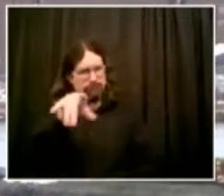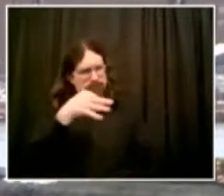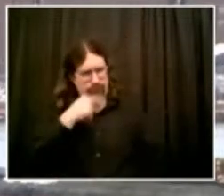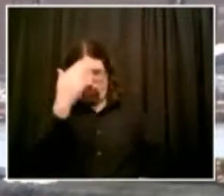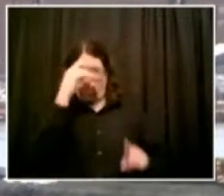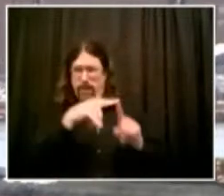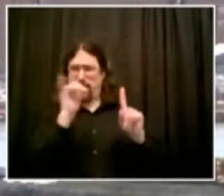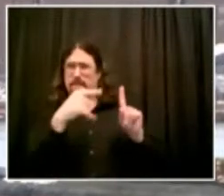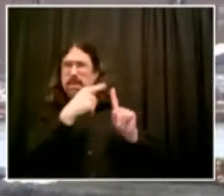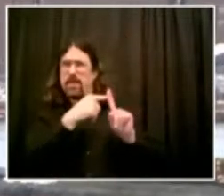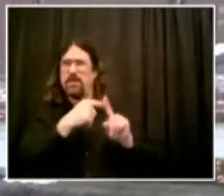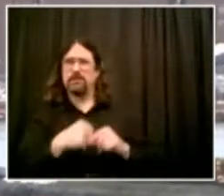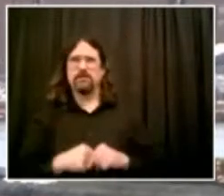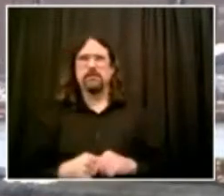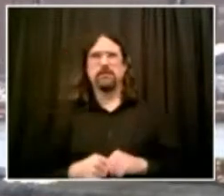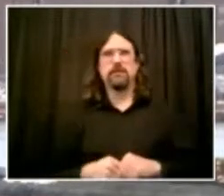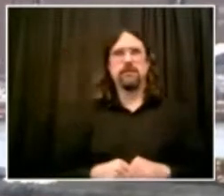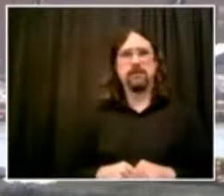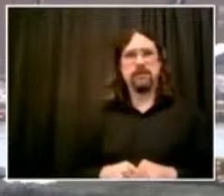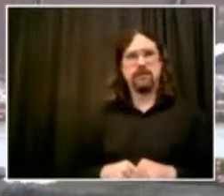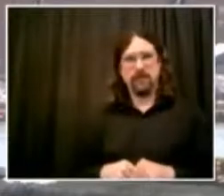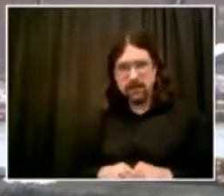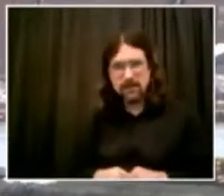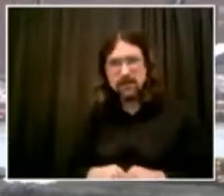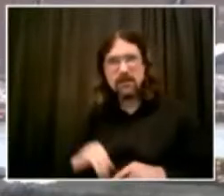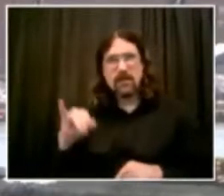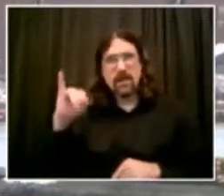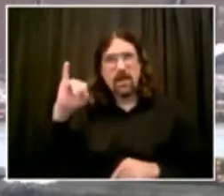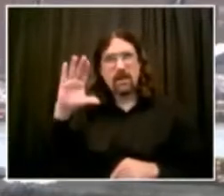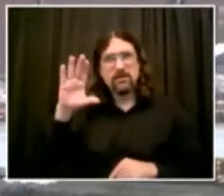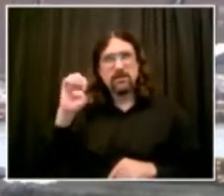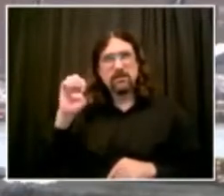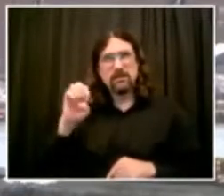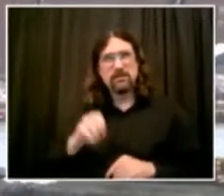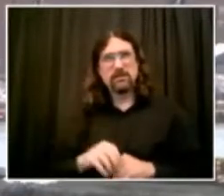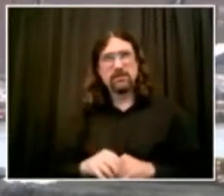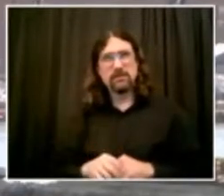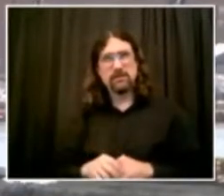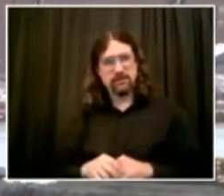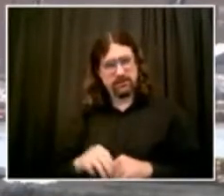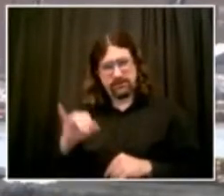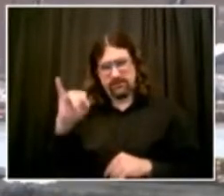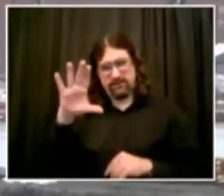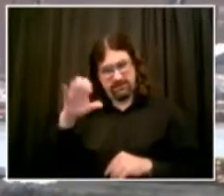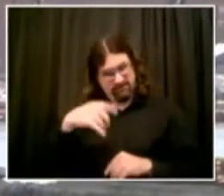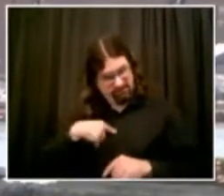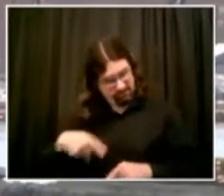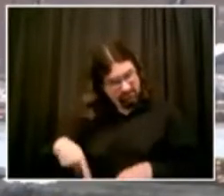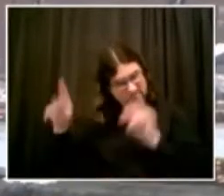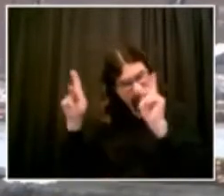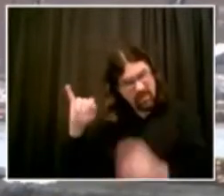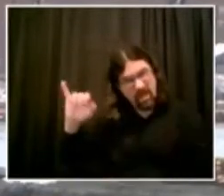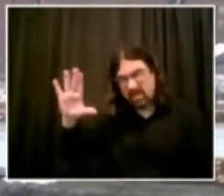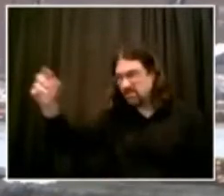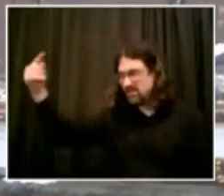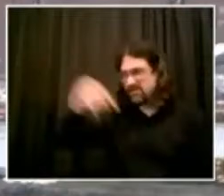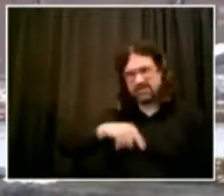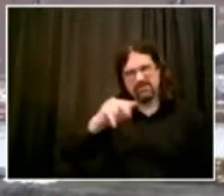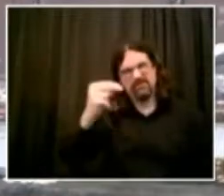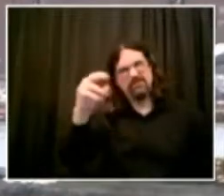an official capacity in New York City except for what they're allowed to do on their own. I've said ICE agents are not welcome in our public